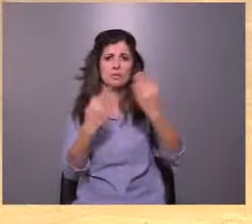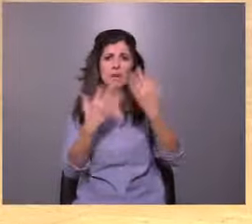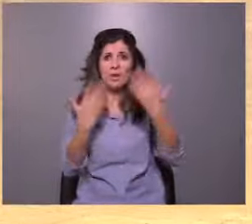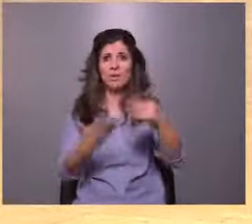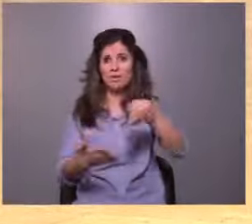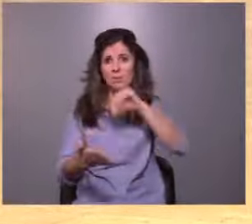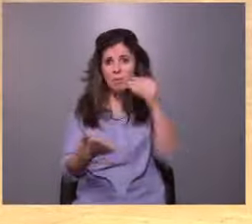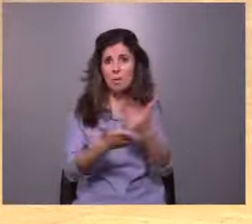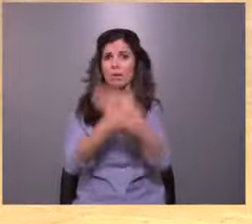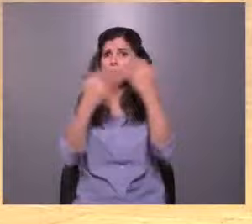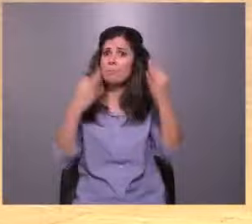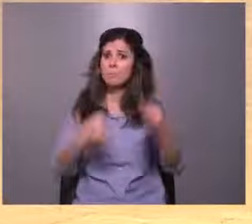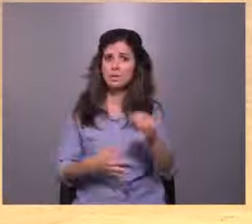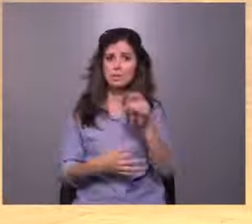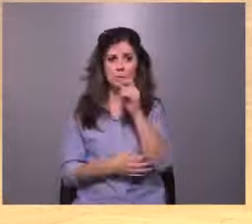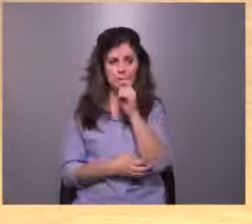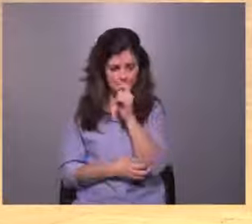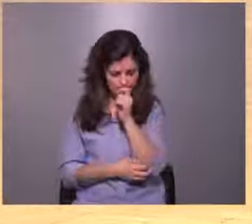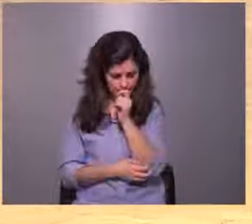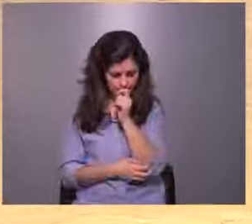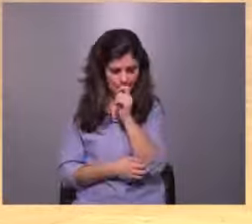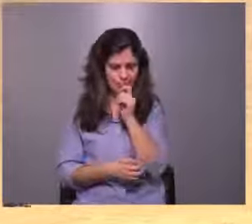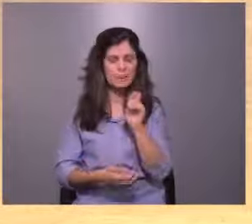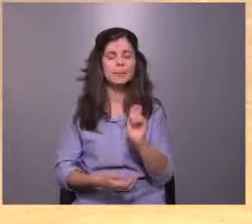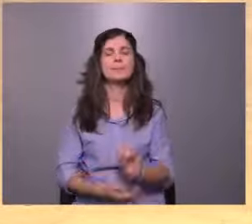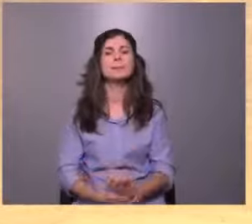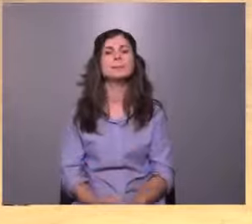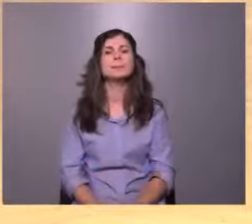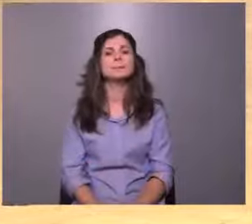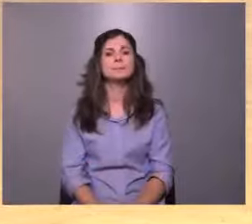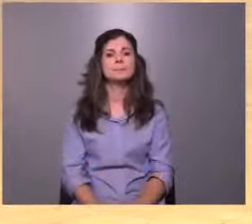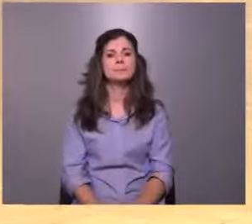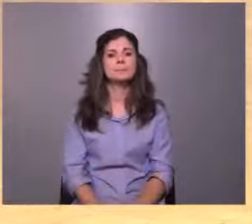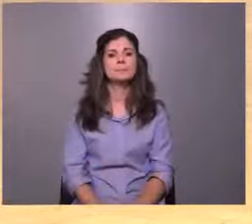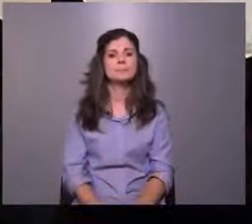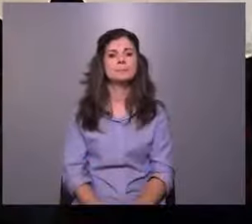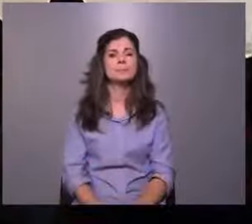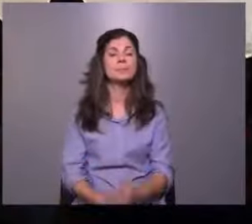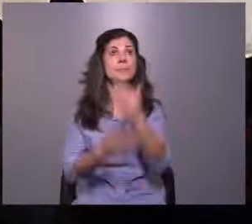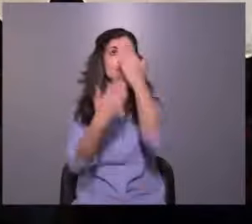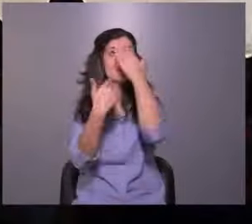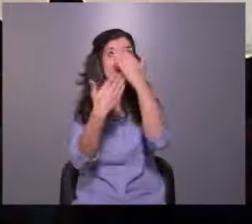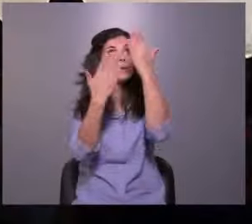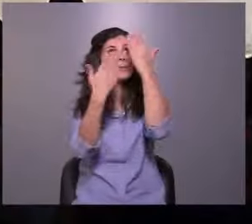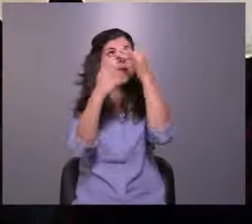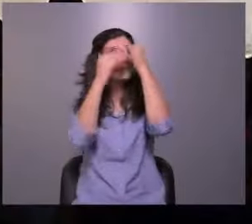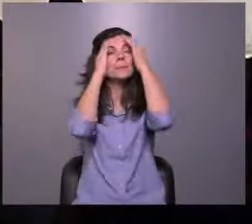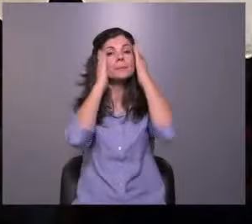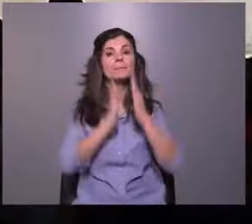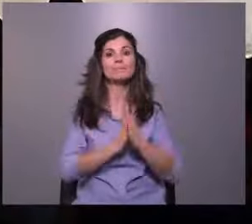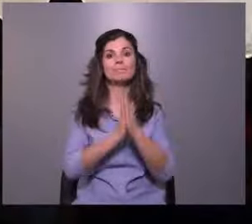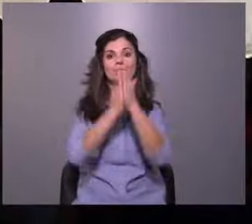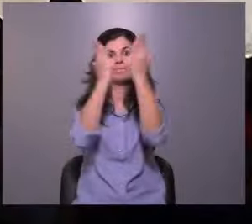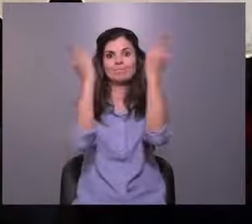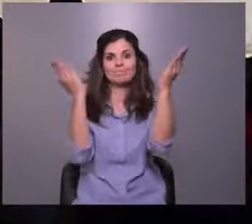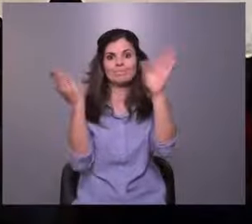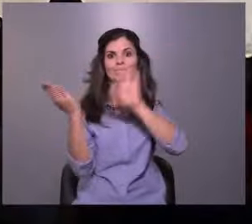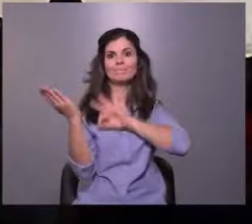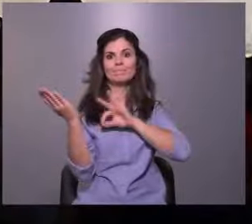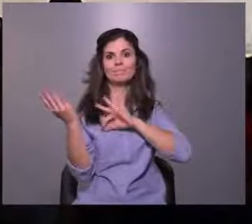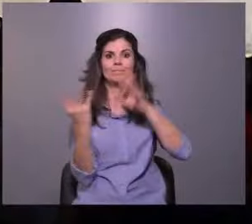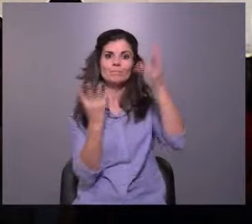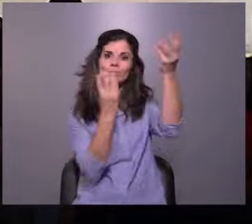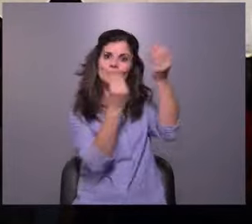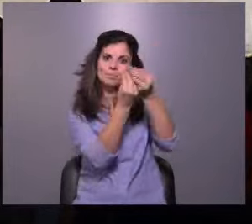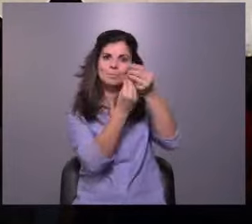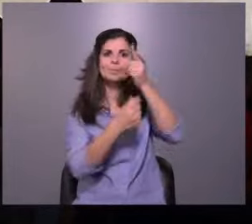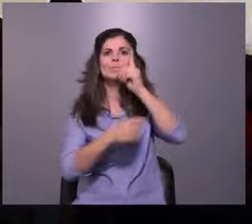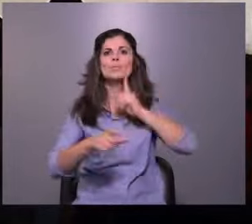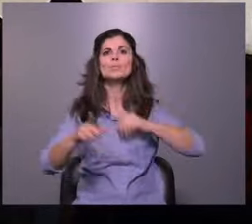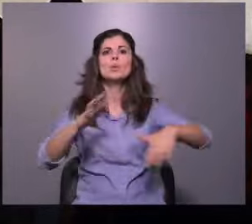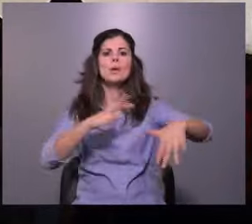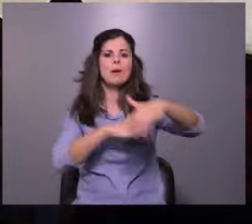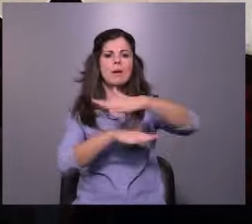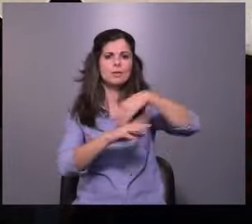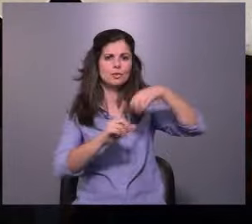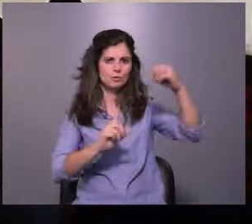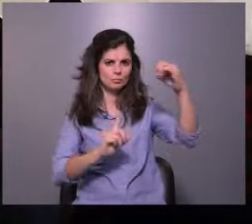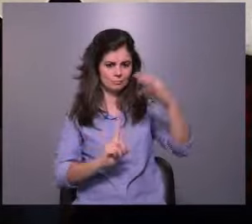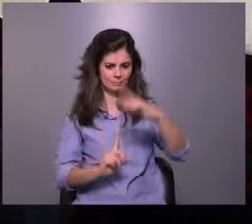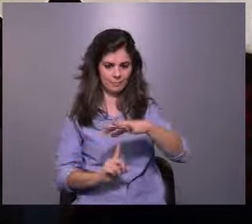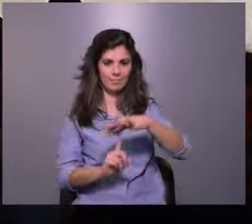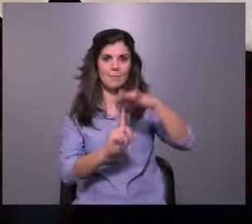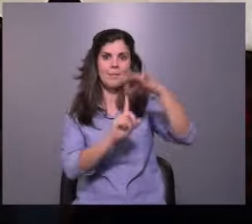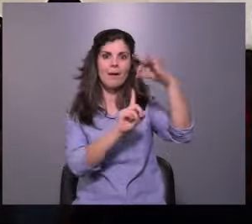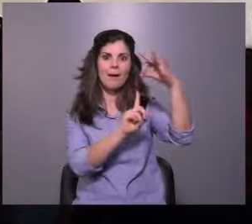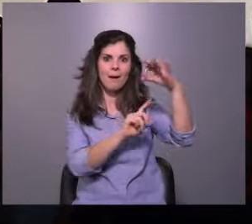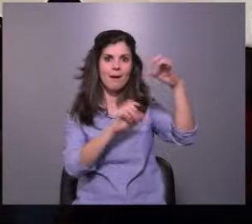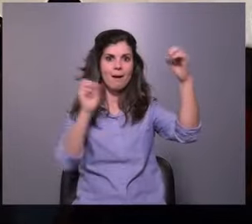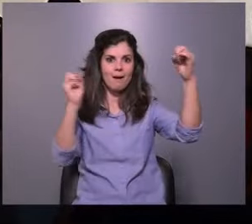Hail Mary, full of grace, the Lord is with thee. Blessed art thou among women, and blessed is the fruit of thy womb,